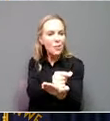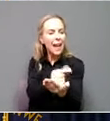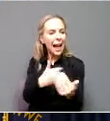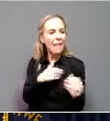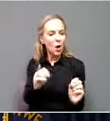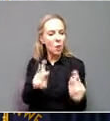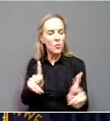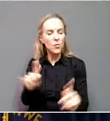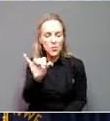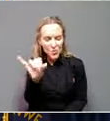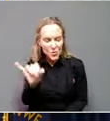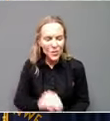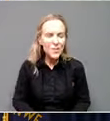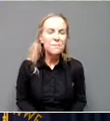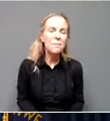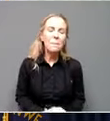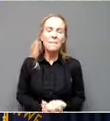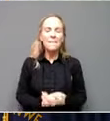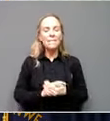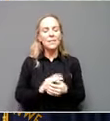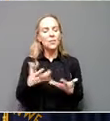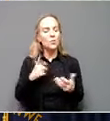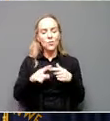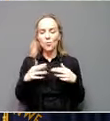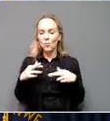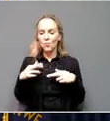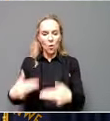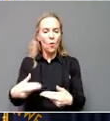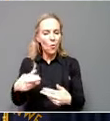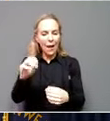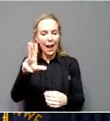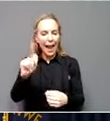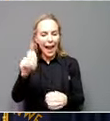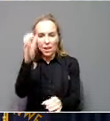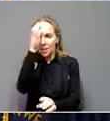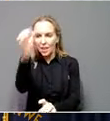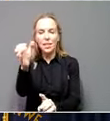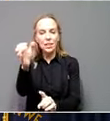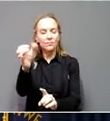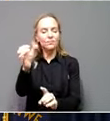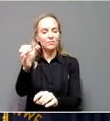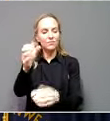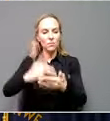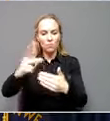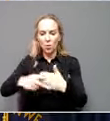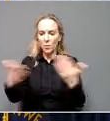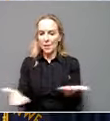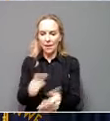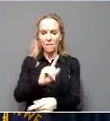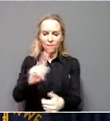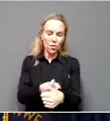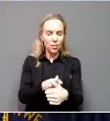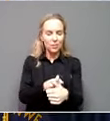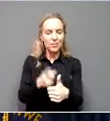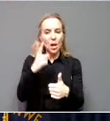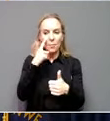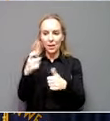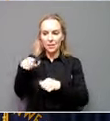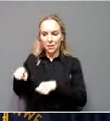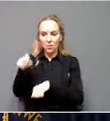to roll this out in concept and in program here first, especially because of the employer and